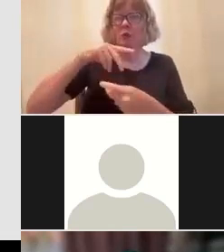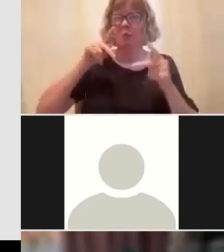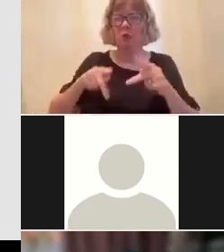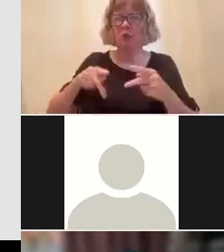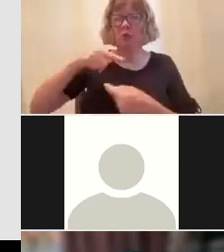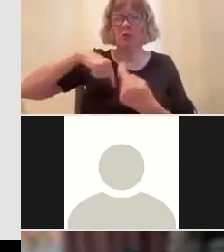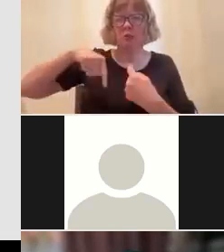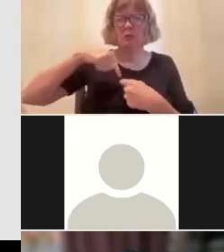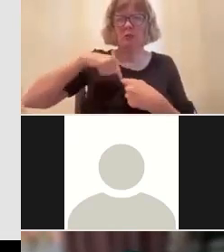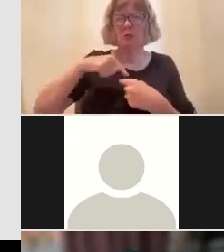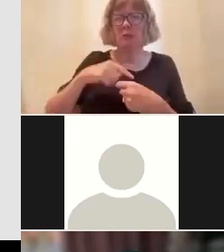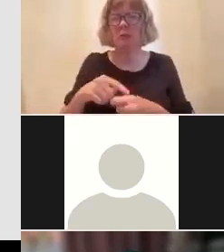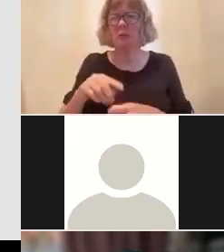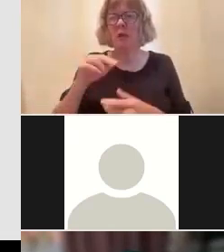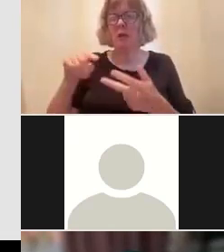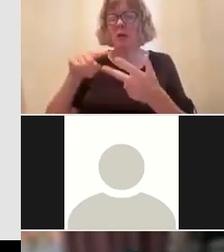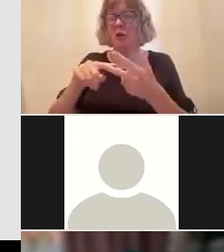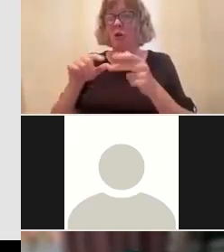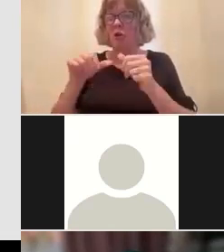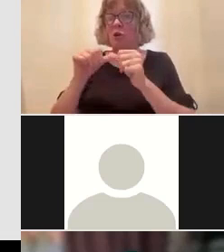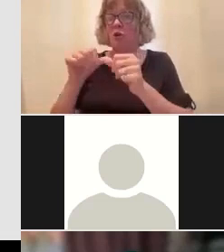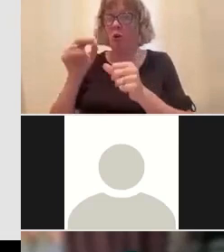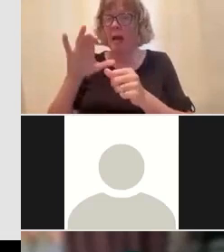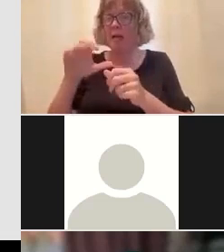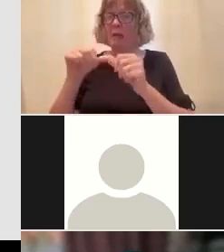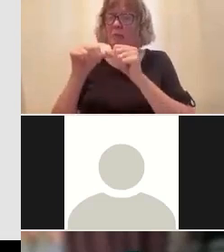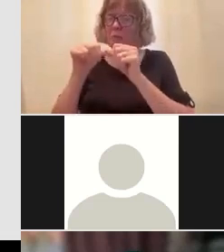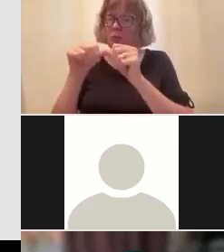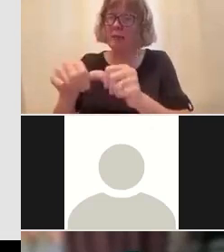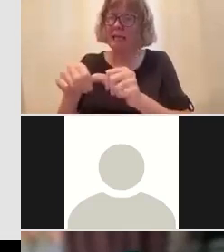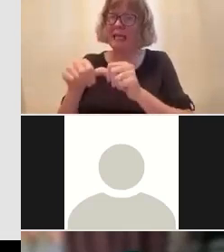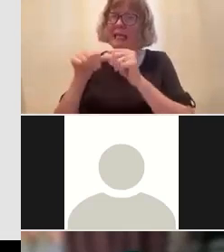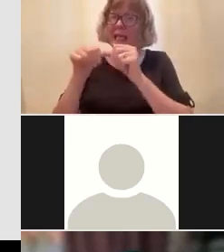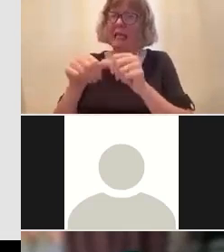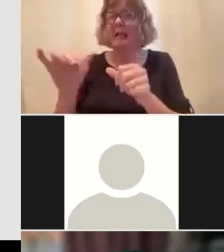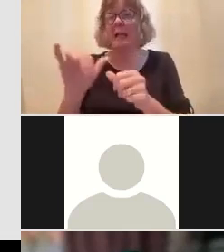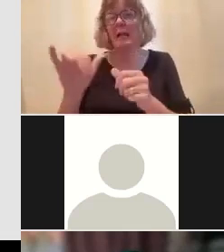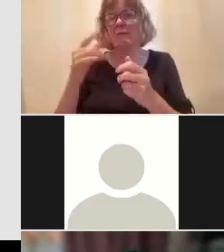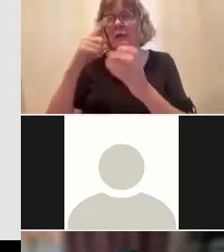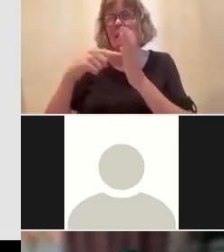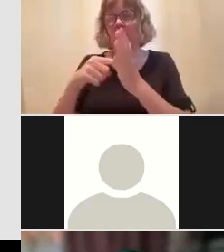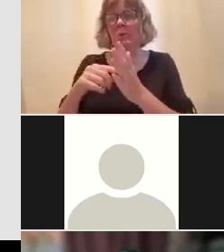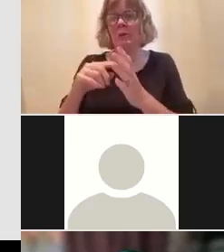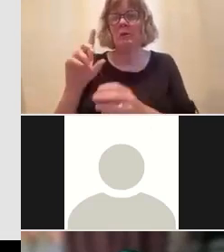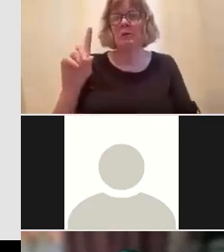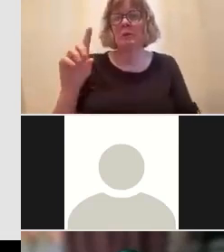Chronic trauma is repeated, prolonged, for example, domestic abuse.